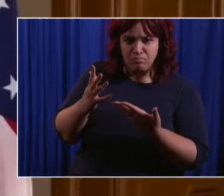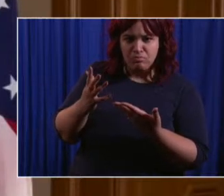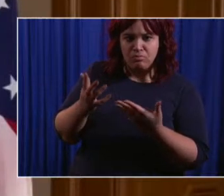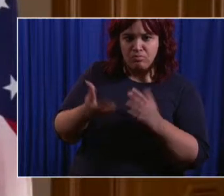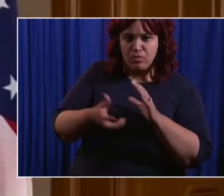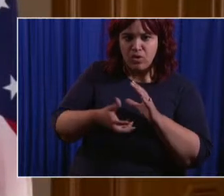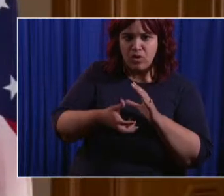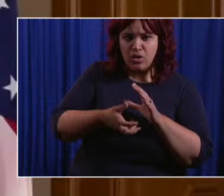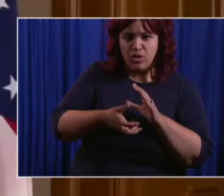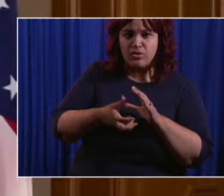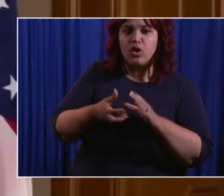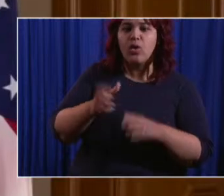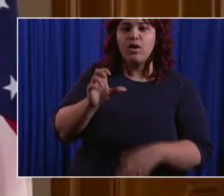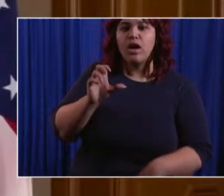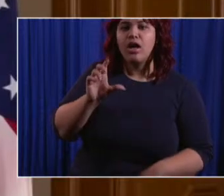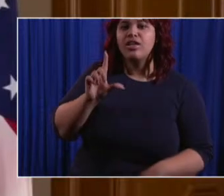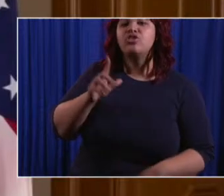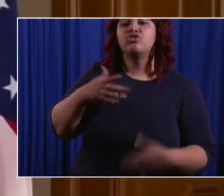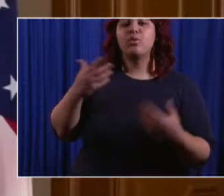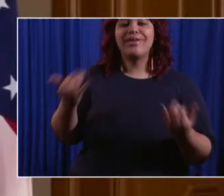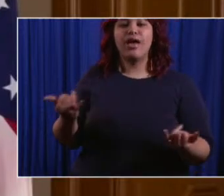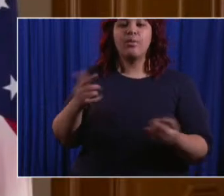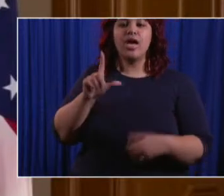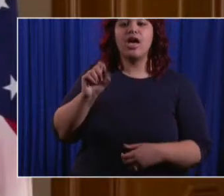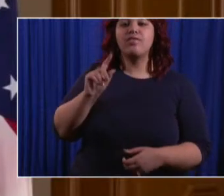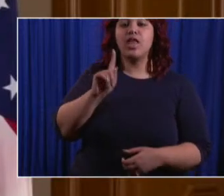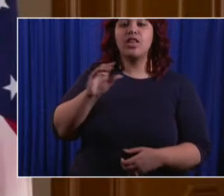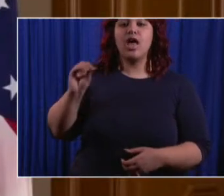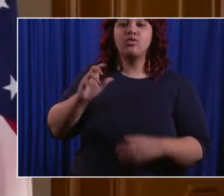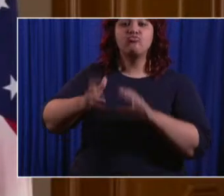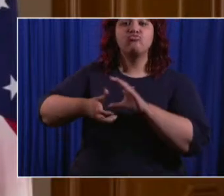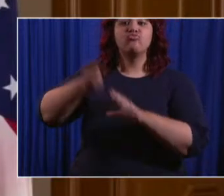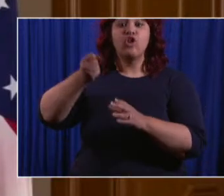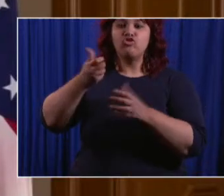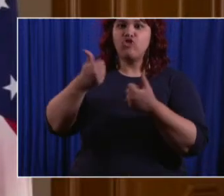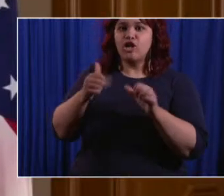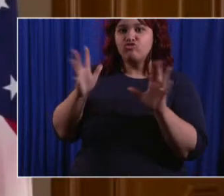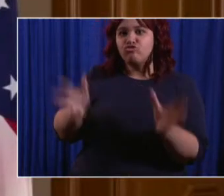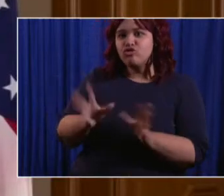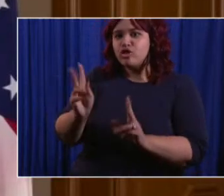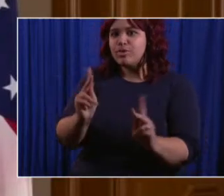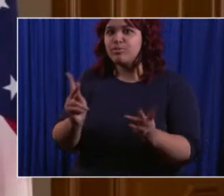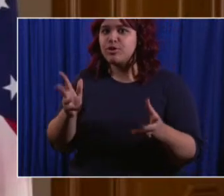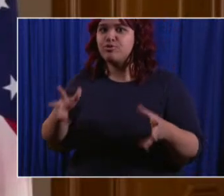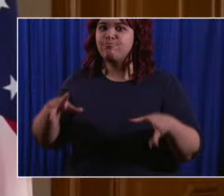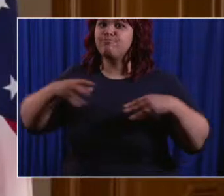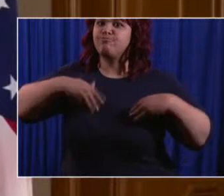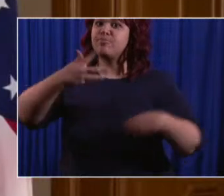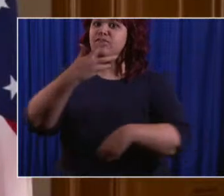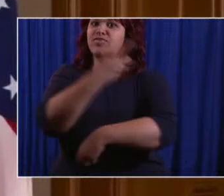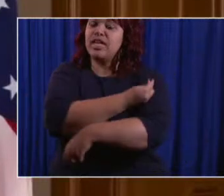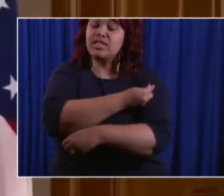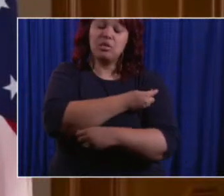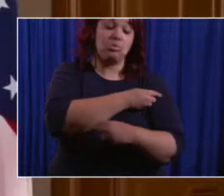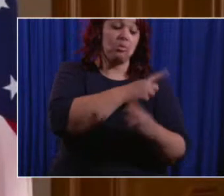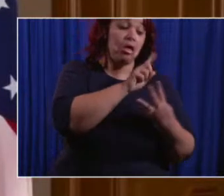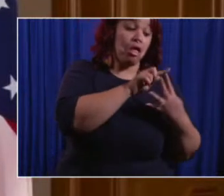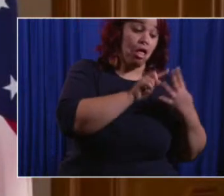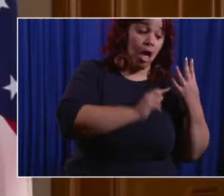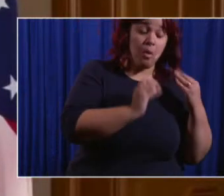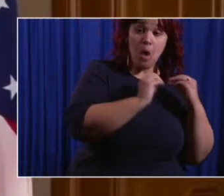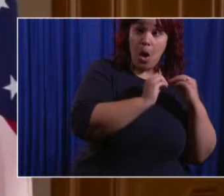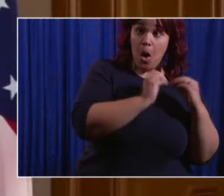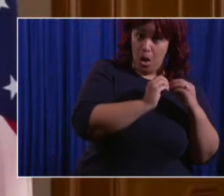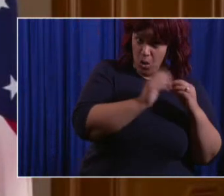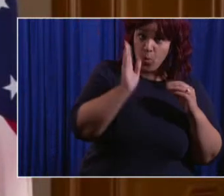you're looking at down the road, or is that kind of be it as far as incentives go? You're